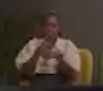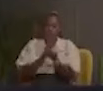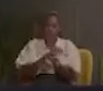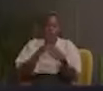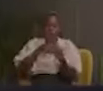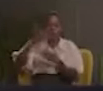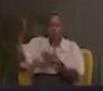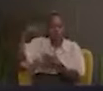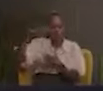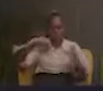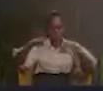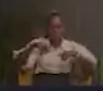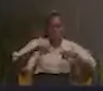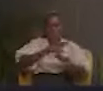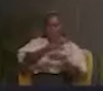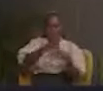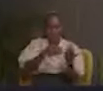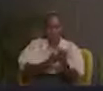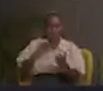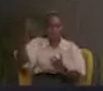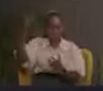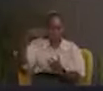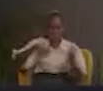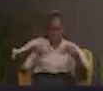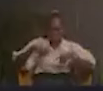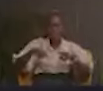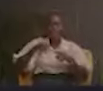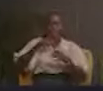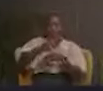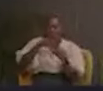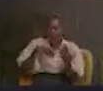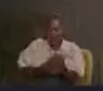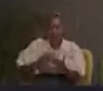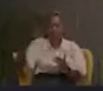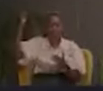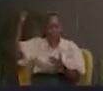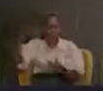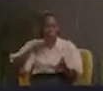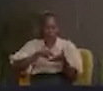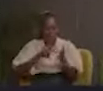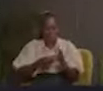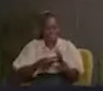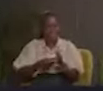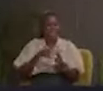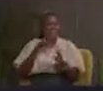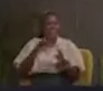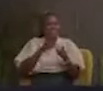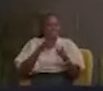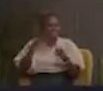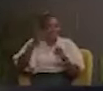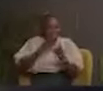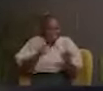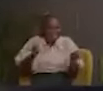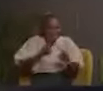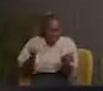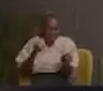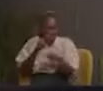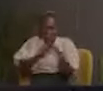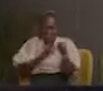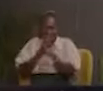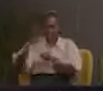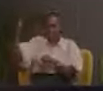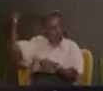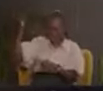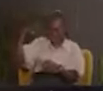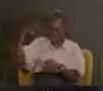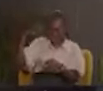grace. Everybody say all grace. Say all grace. That means grace is dimensional. There are certain dimensions of grace that